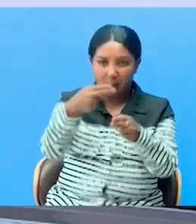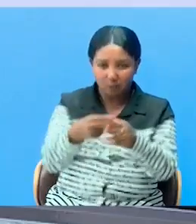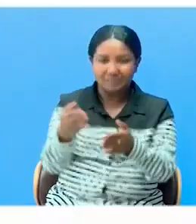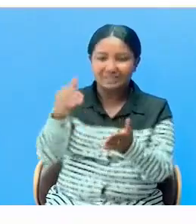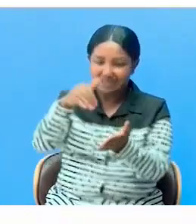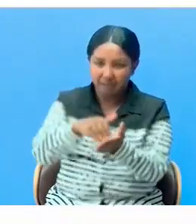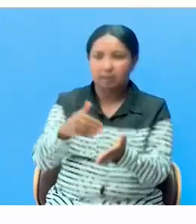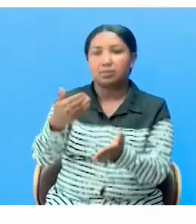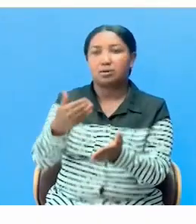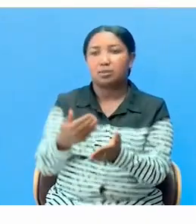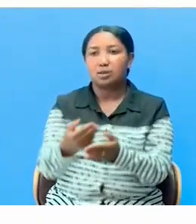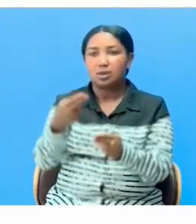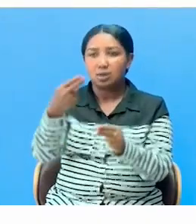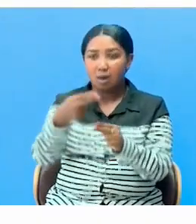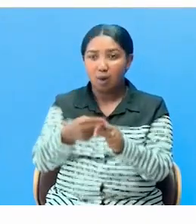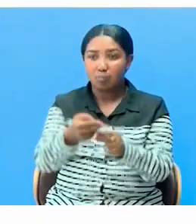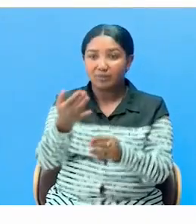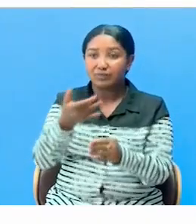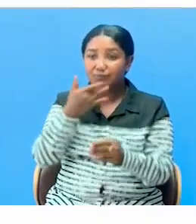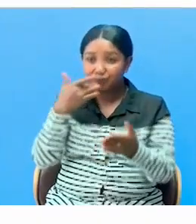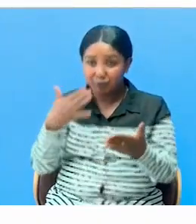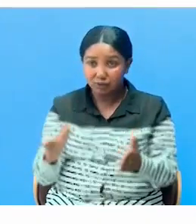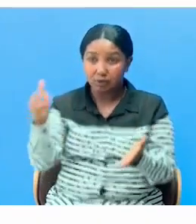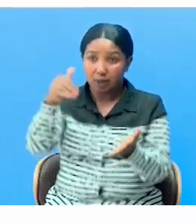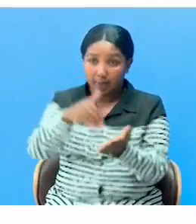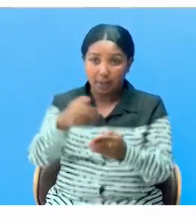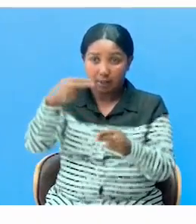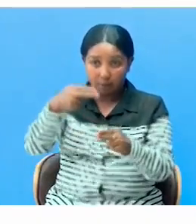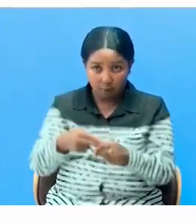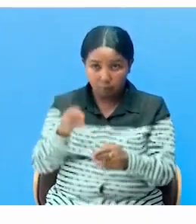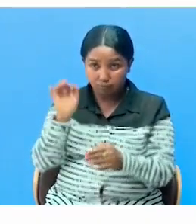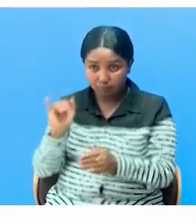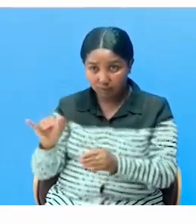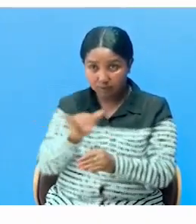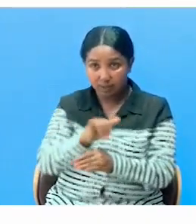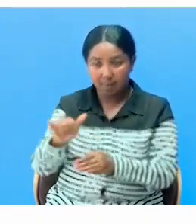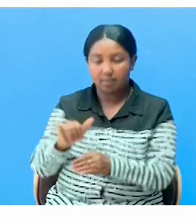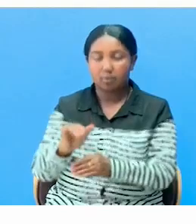time. When we talk